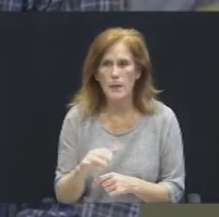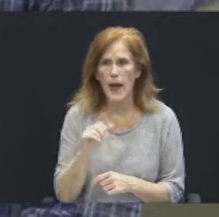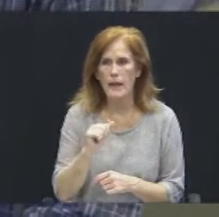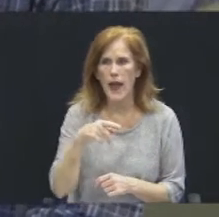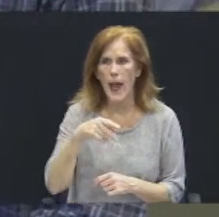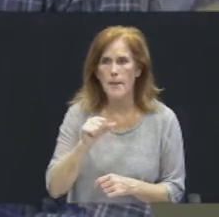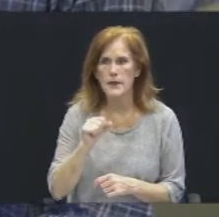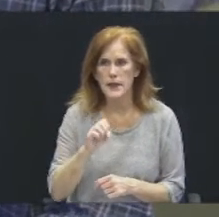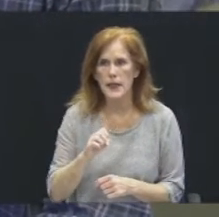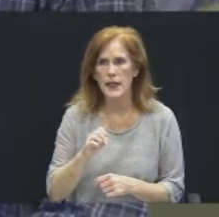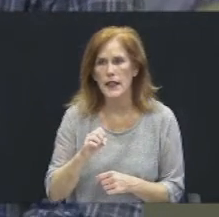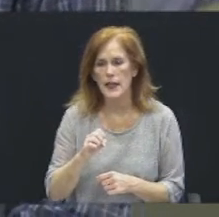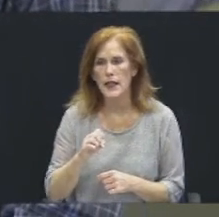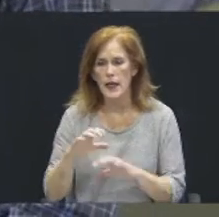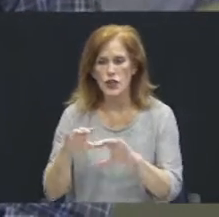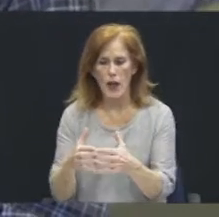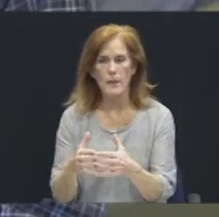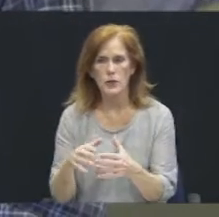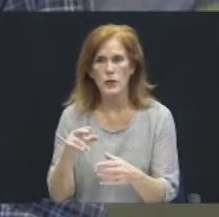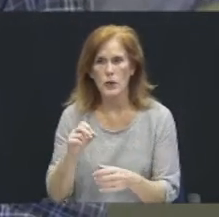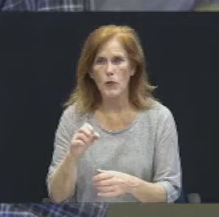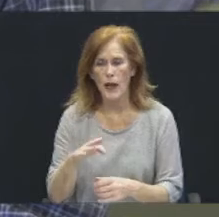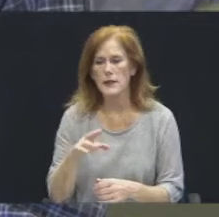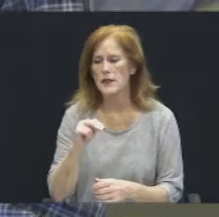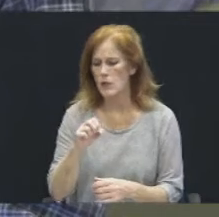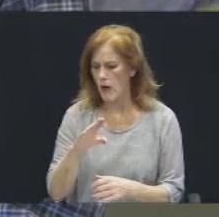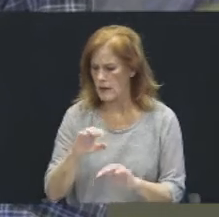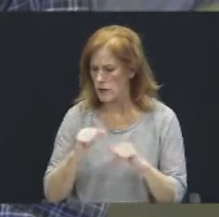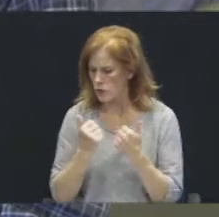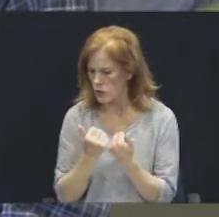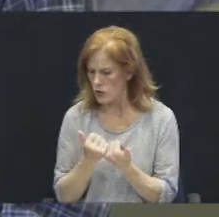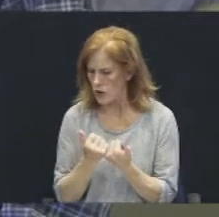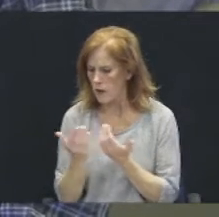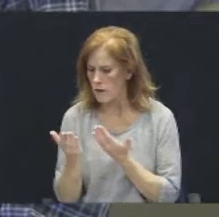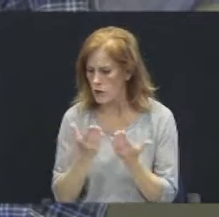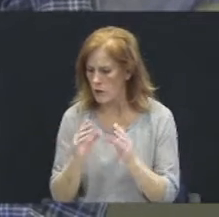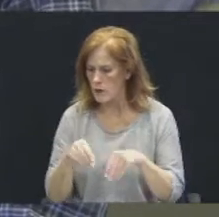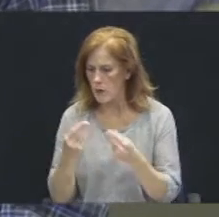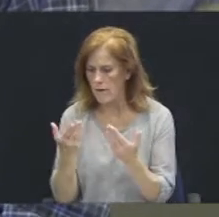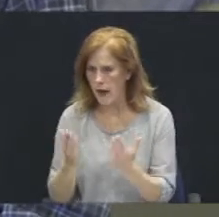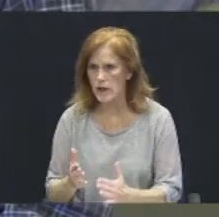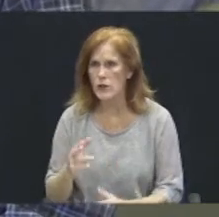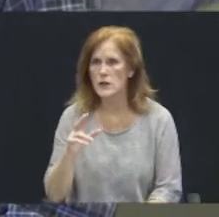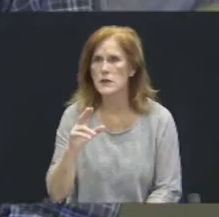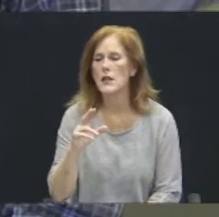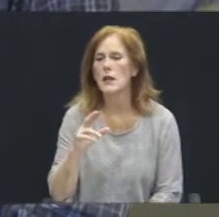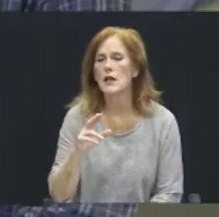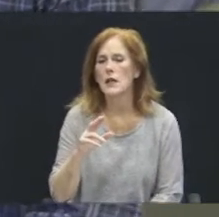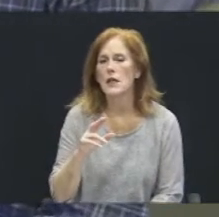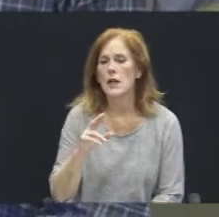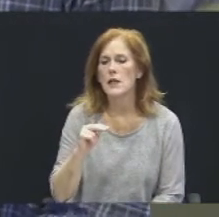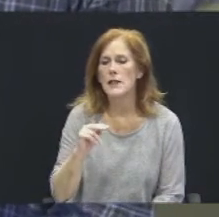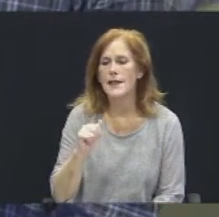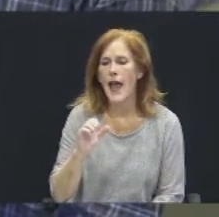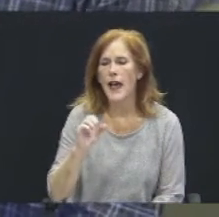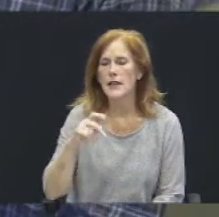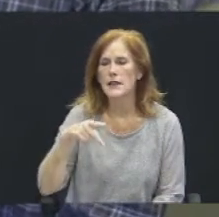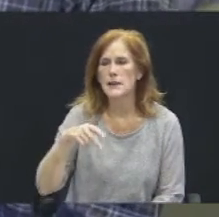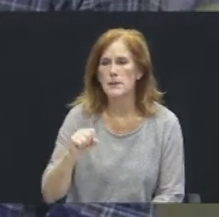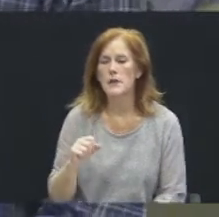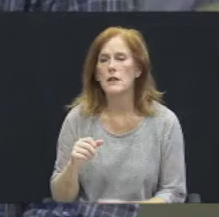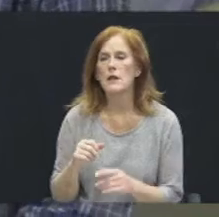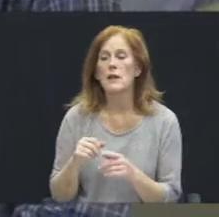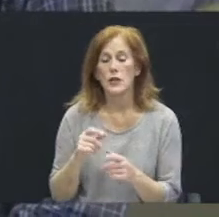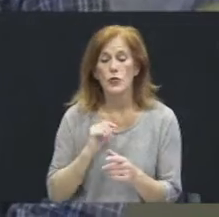chapter and the Nebraska Association of Service Providers, or NASP, to overrule